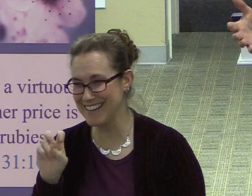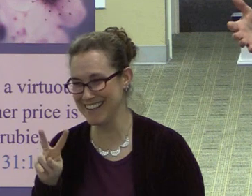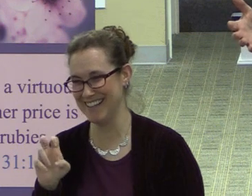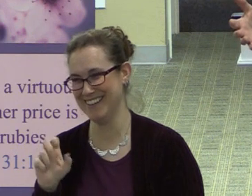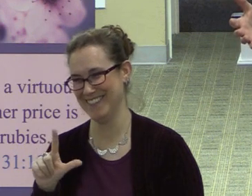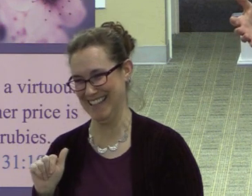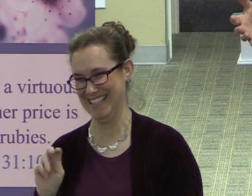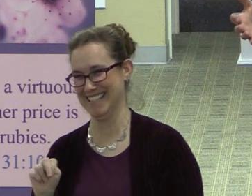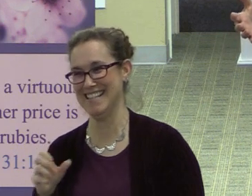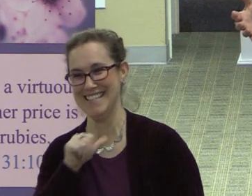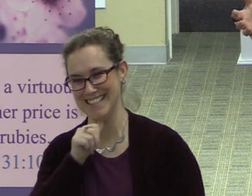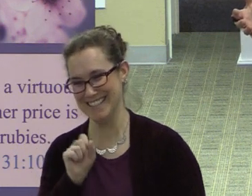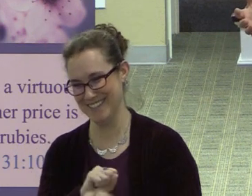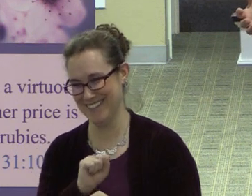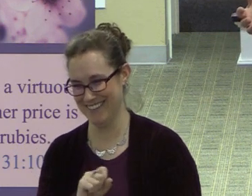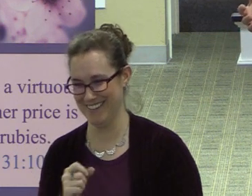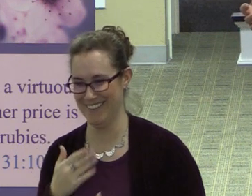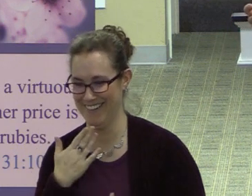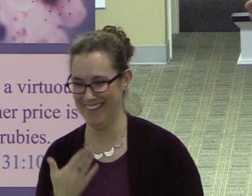well.